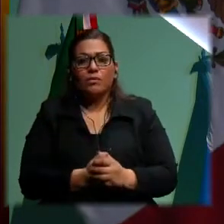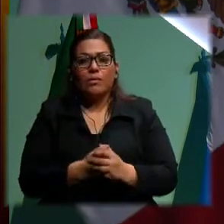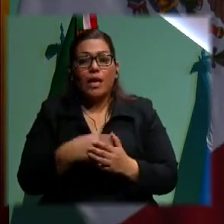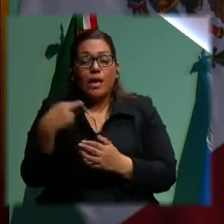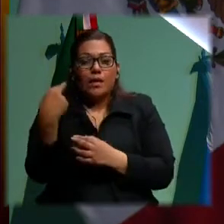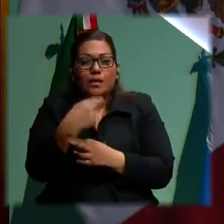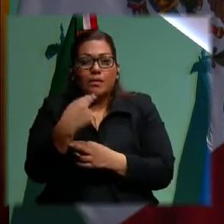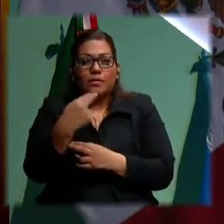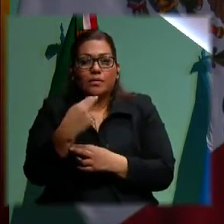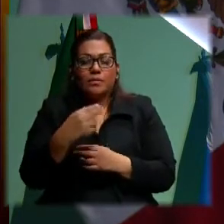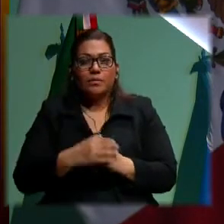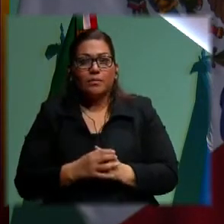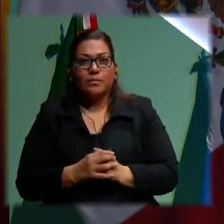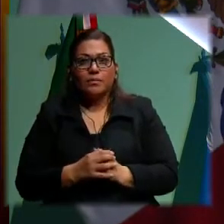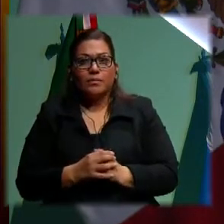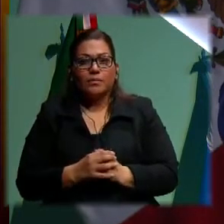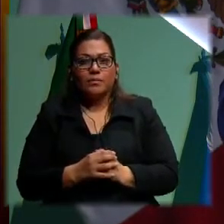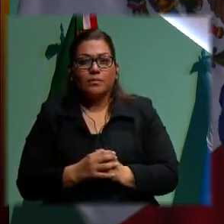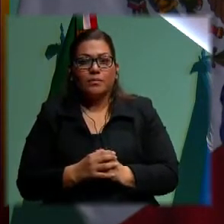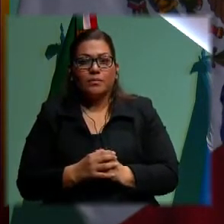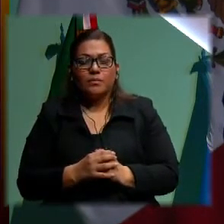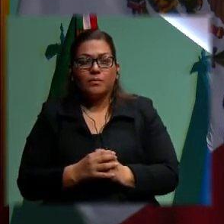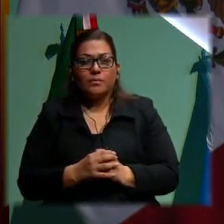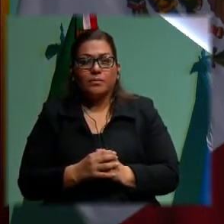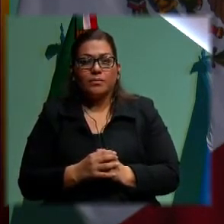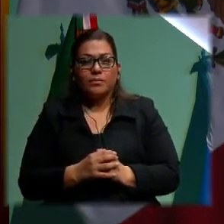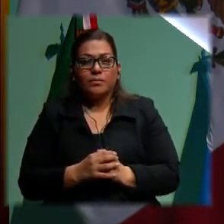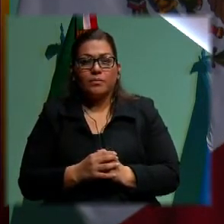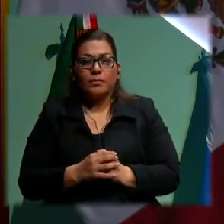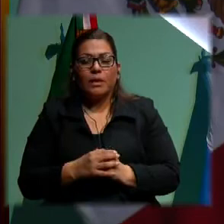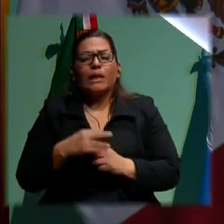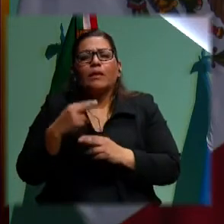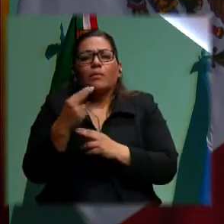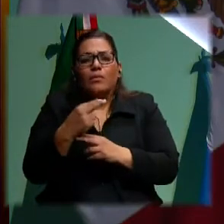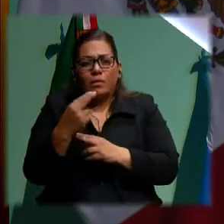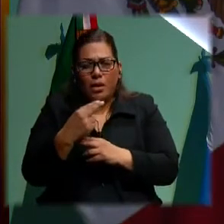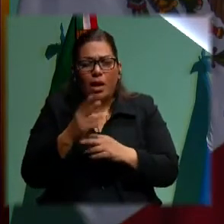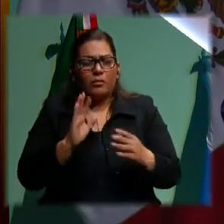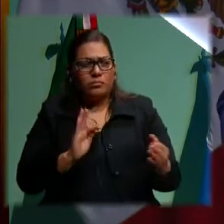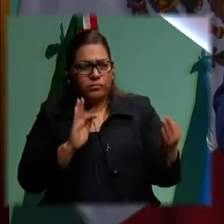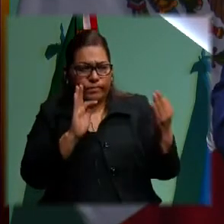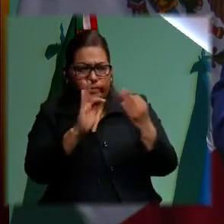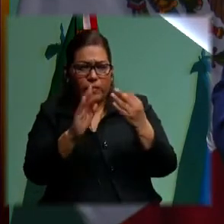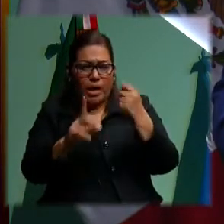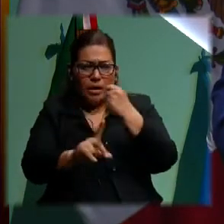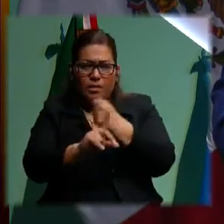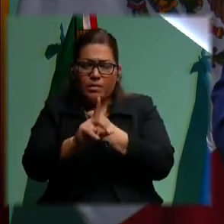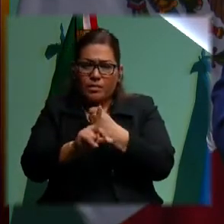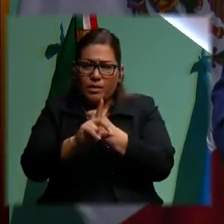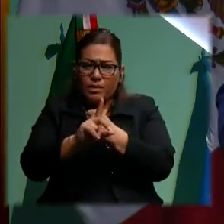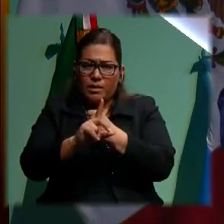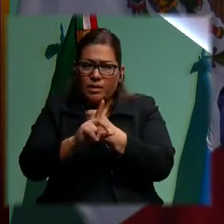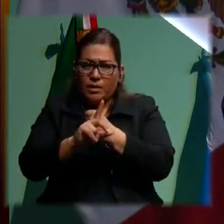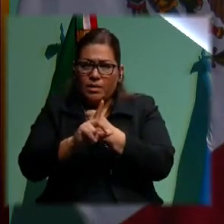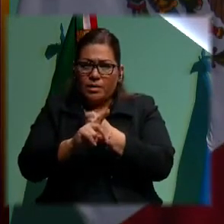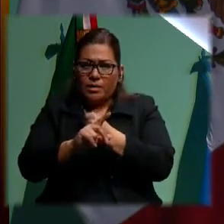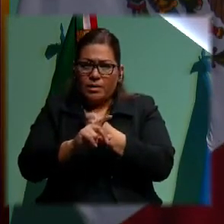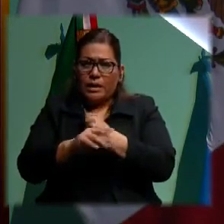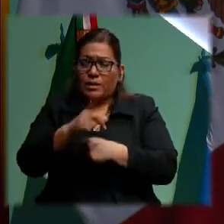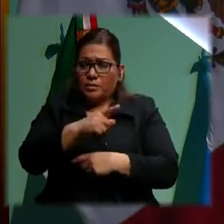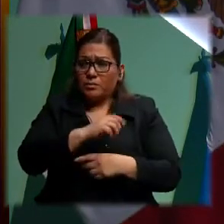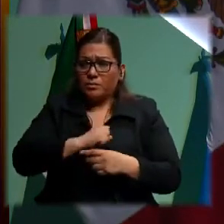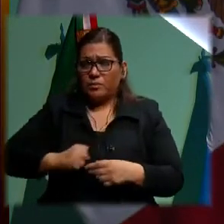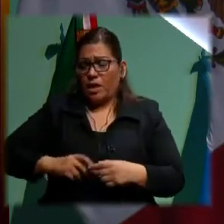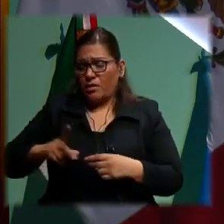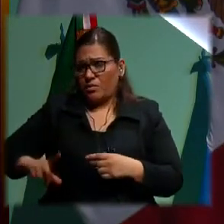think Vint laid out, address this security issue, because the security issue goes to the